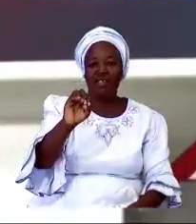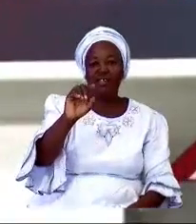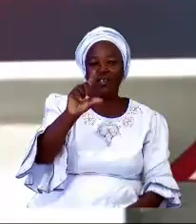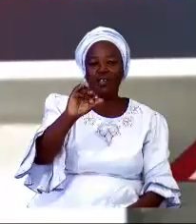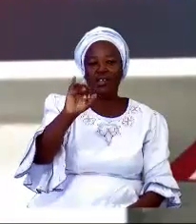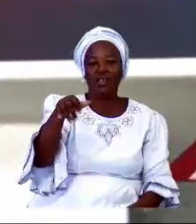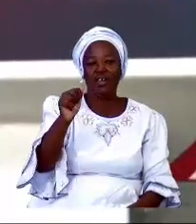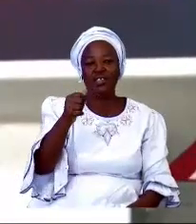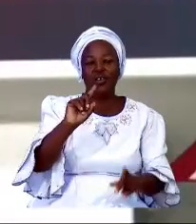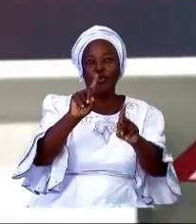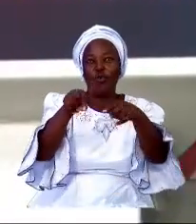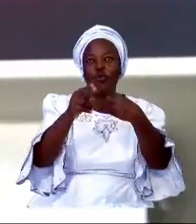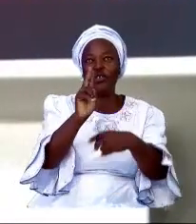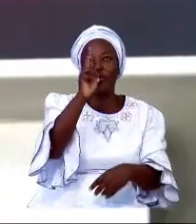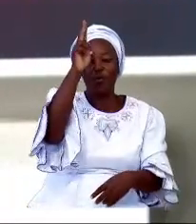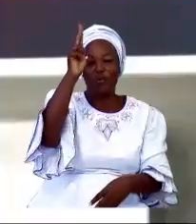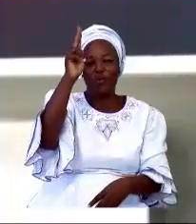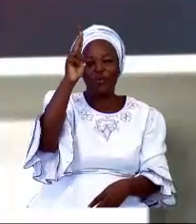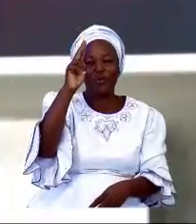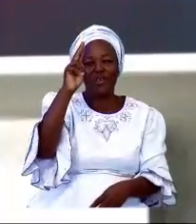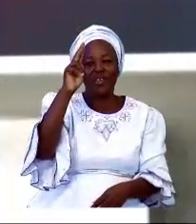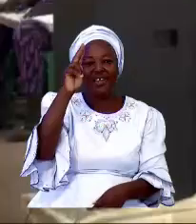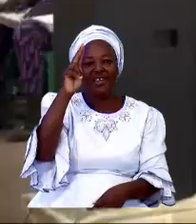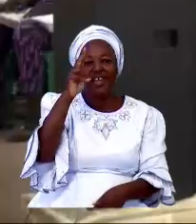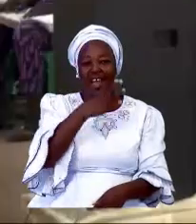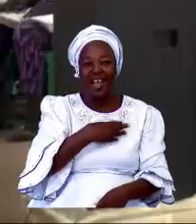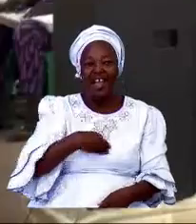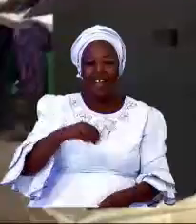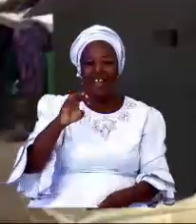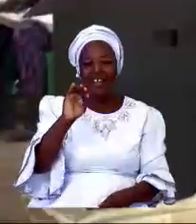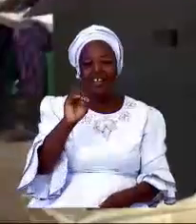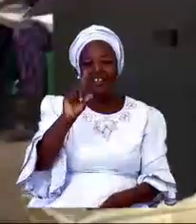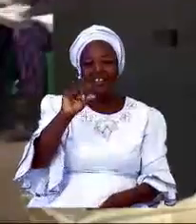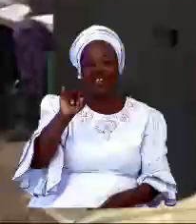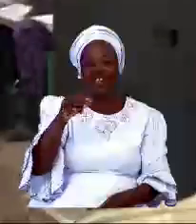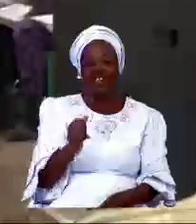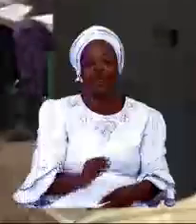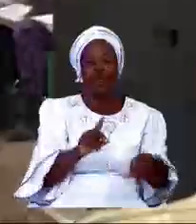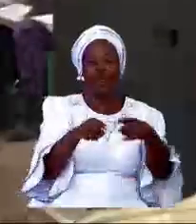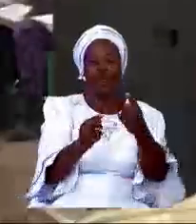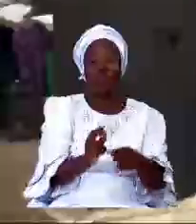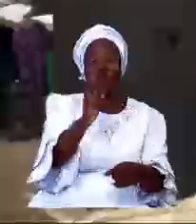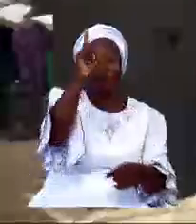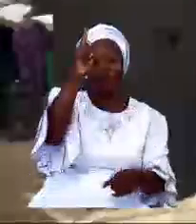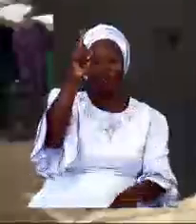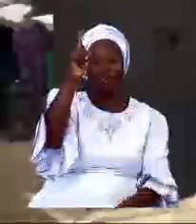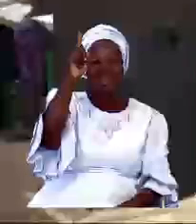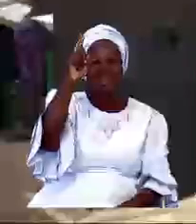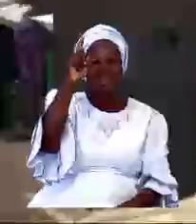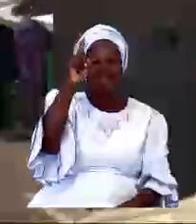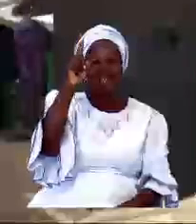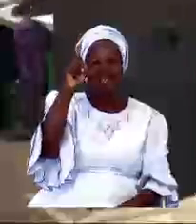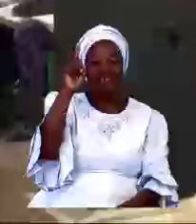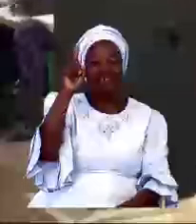asunder. And Elijah went up. And Elijah went up.